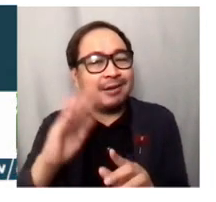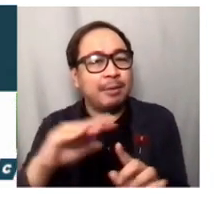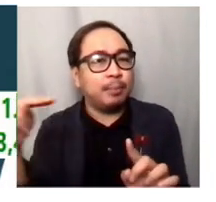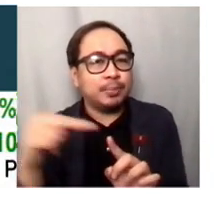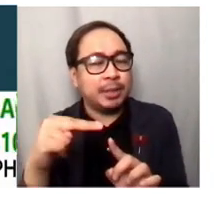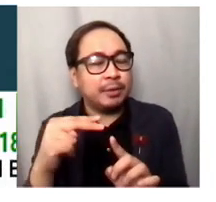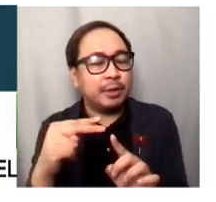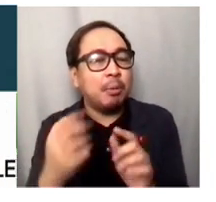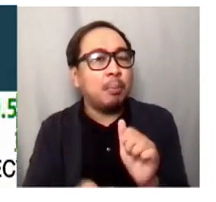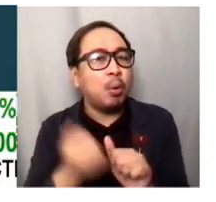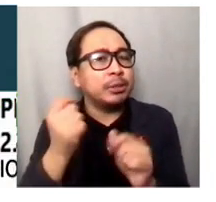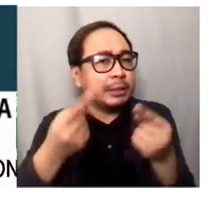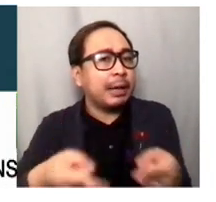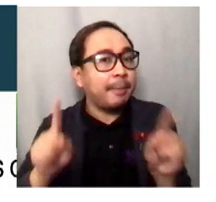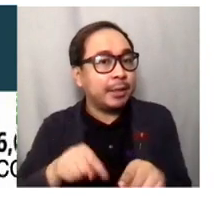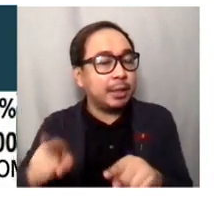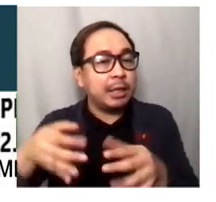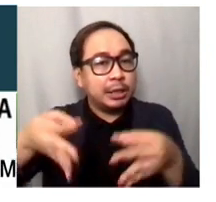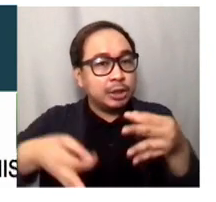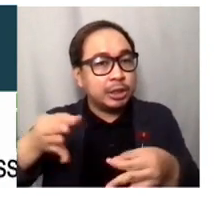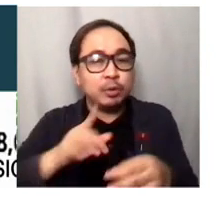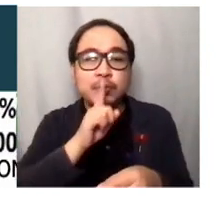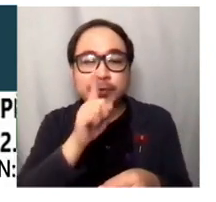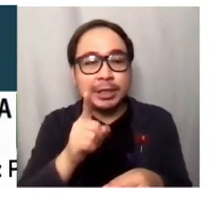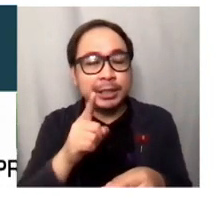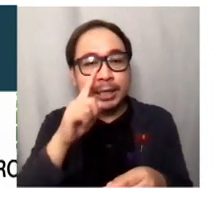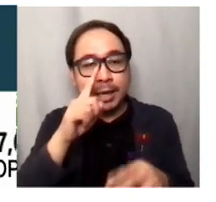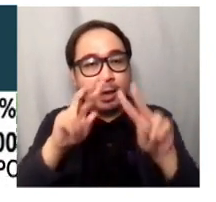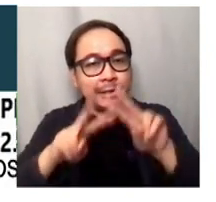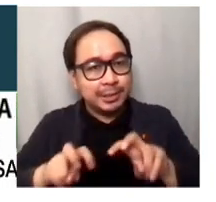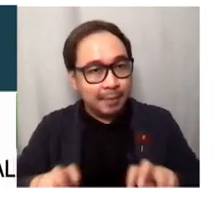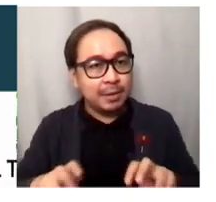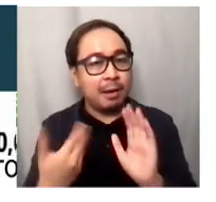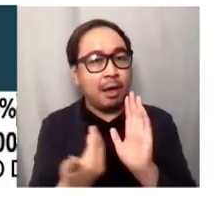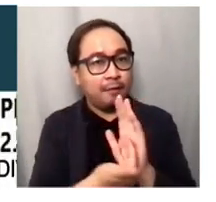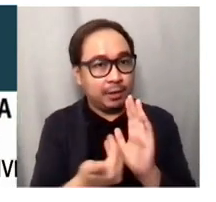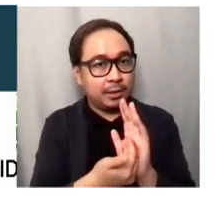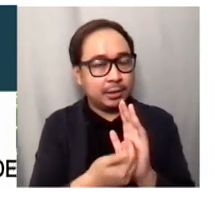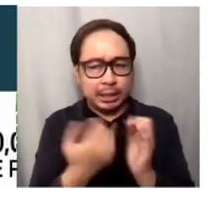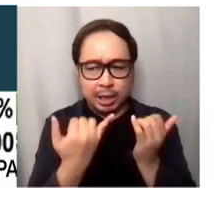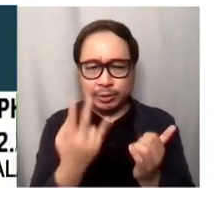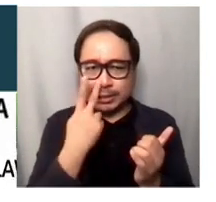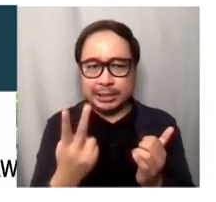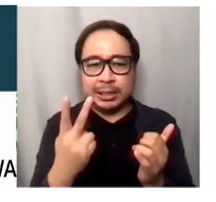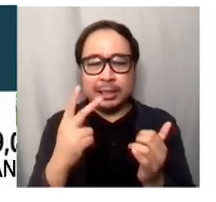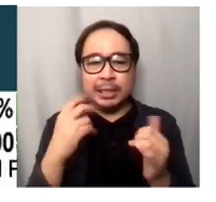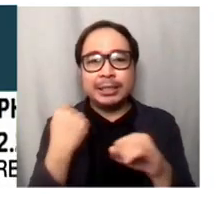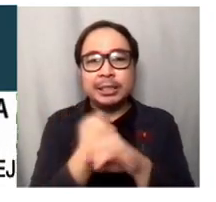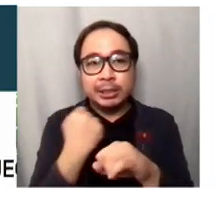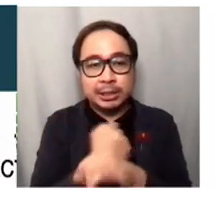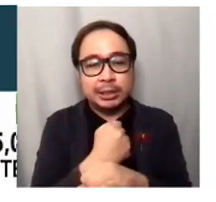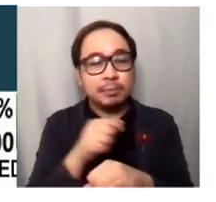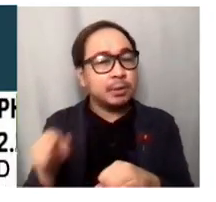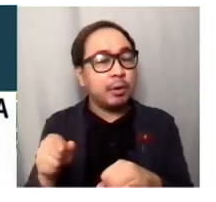most cases, these judges really examine the evidence. And if you look at the statistics, even these judges against whom